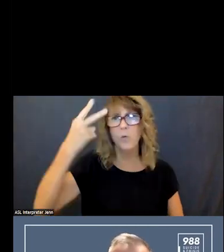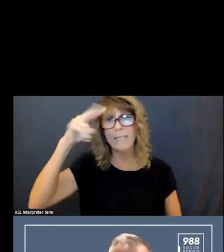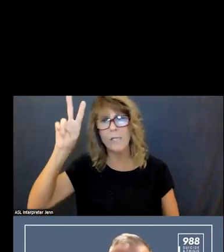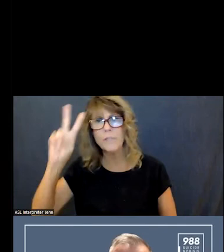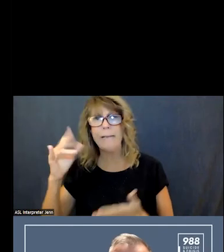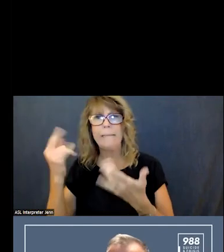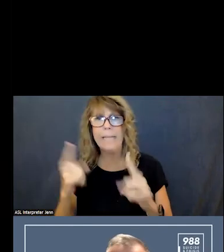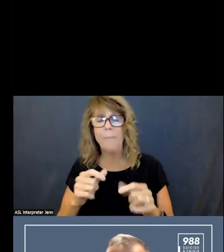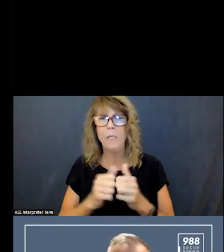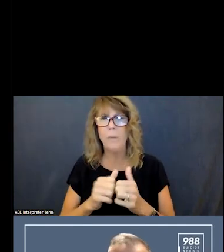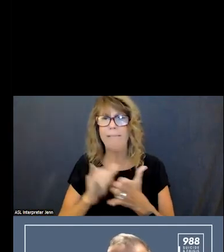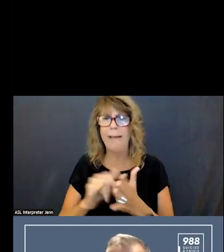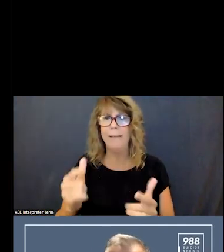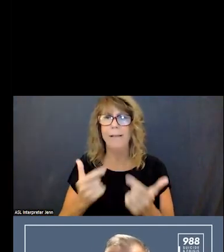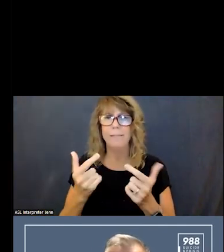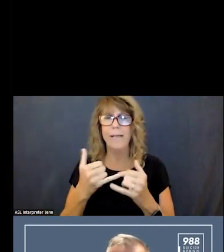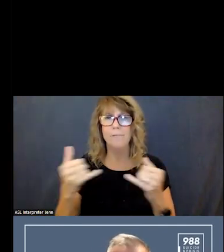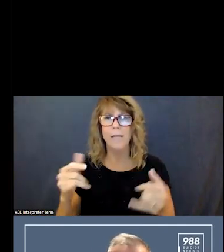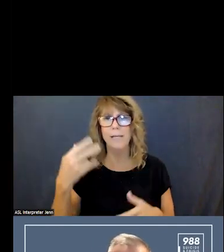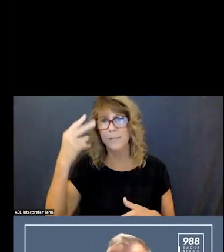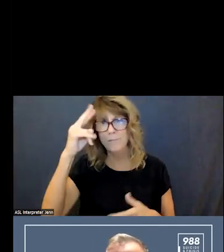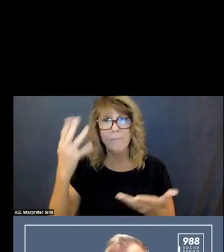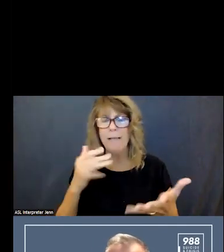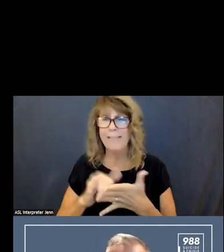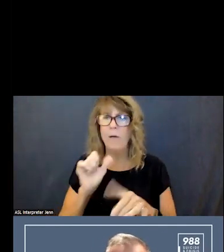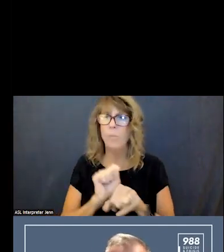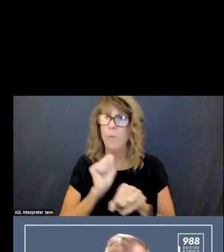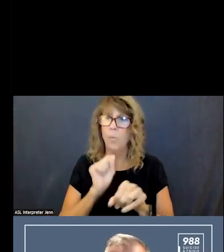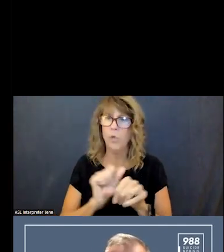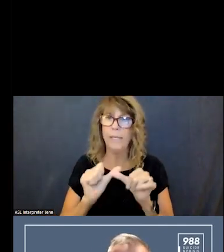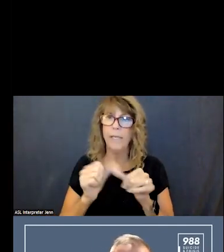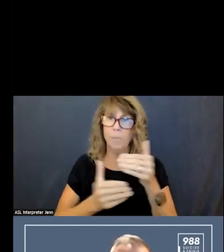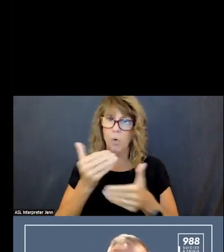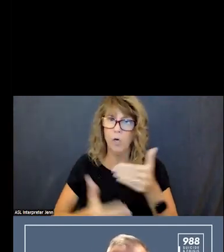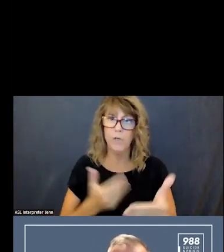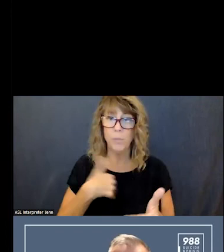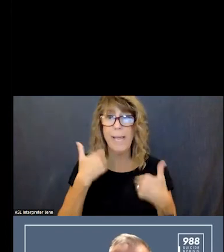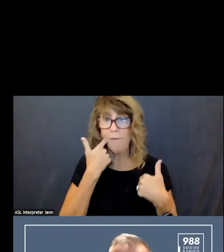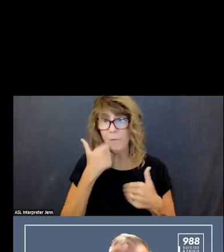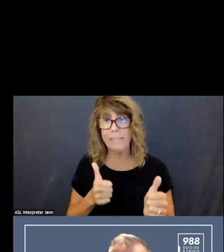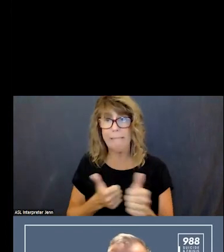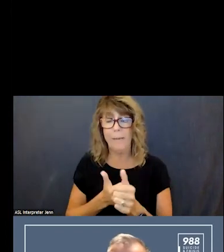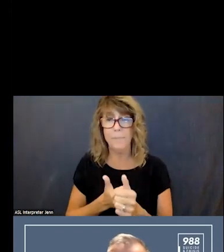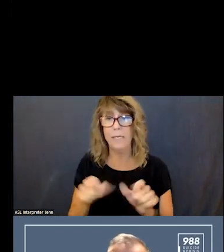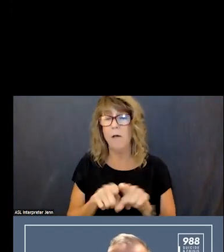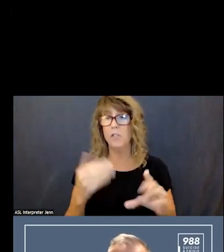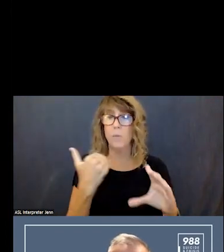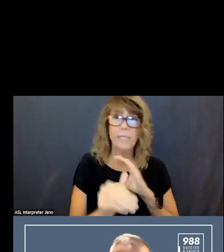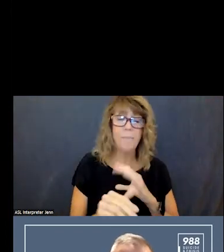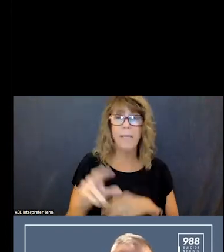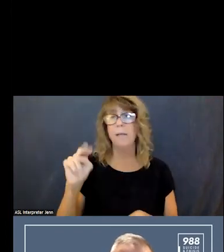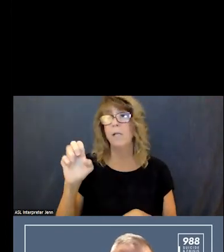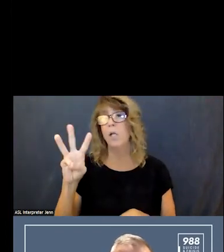about the Lifeline. And so that will continue to be a work in progress, but we have updated them recently, as well as an email newsletter in the